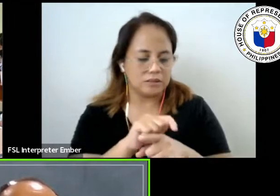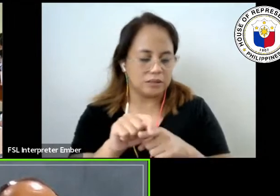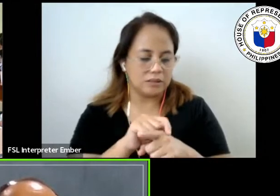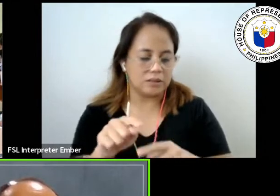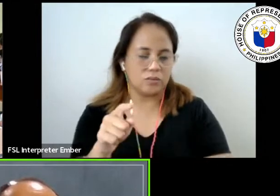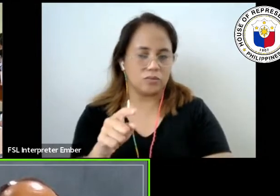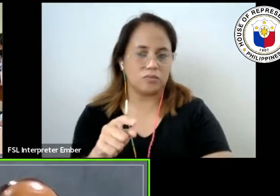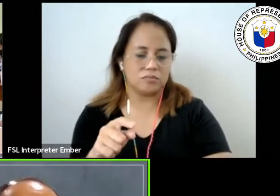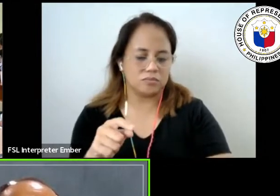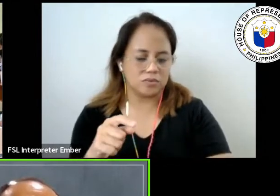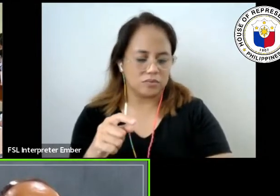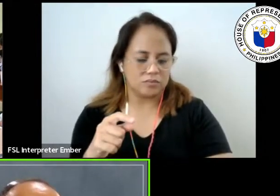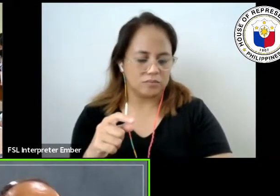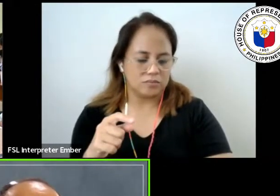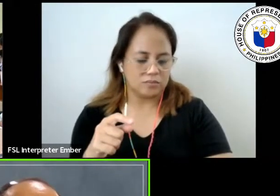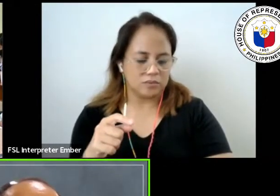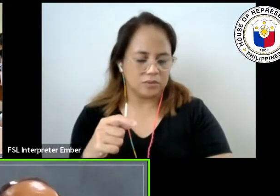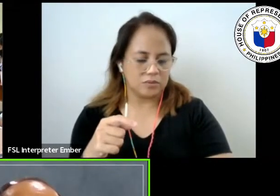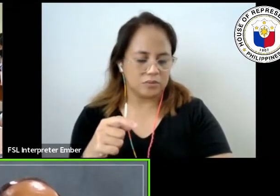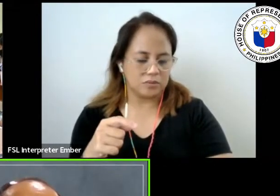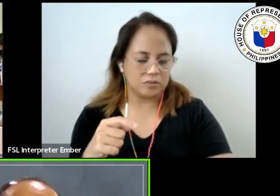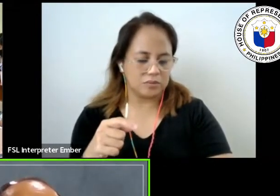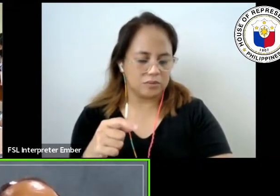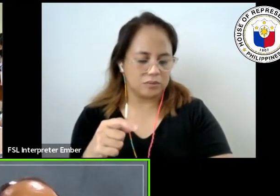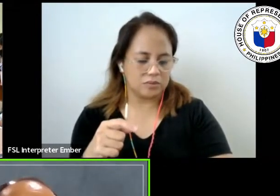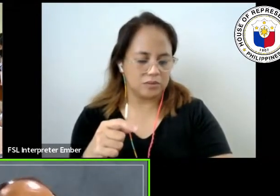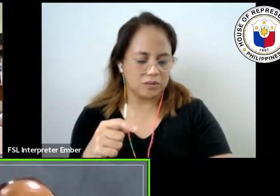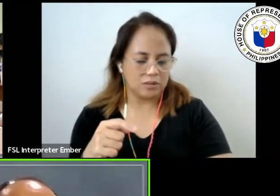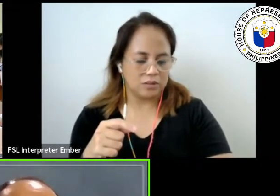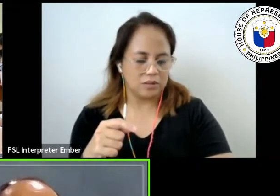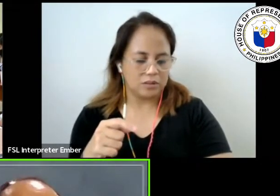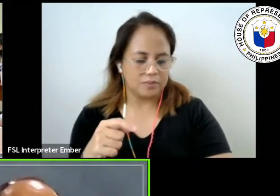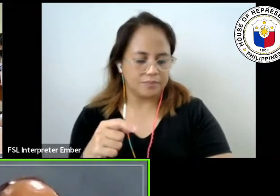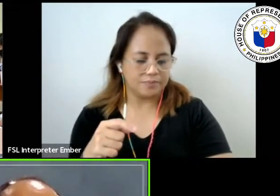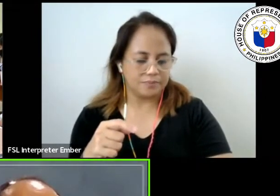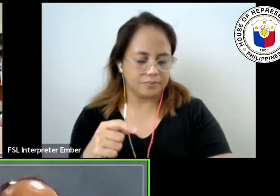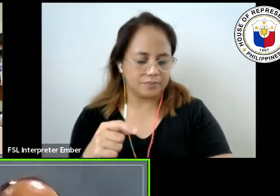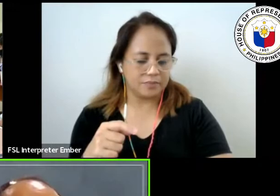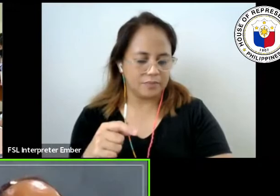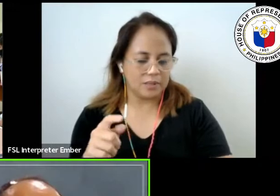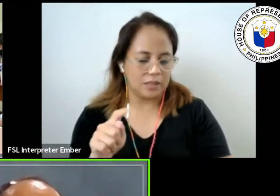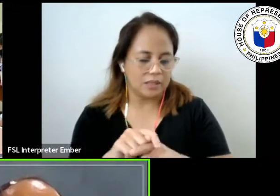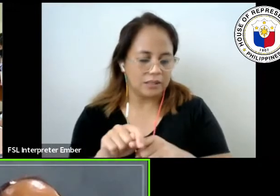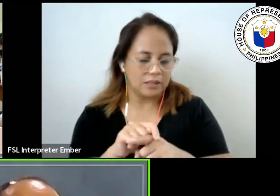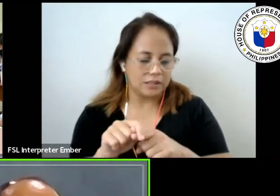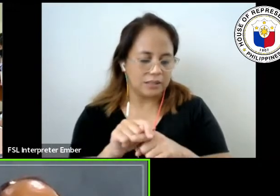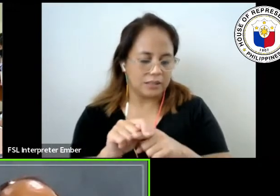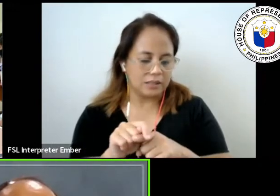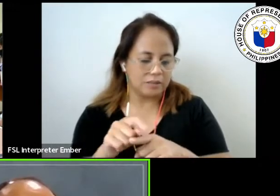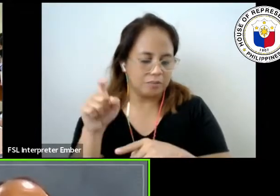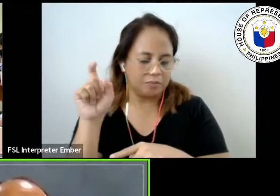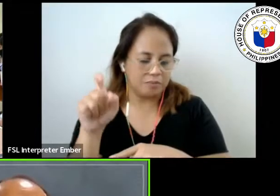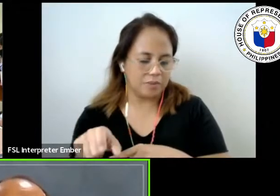mahihirapan. Sila po yung nakikita naming objection. That's why the training itself of the teachers